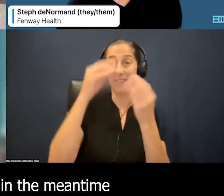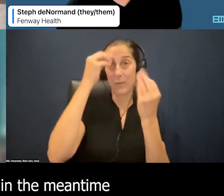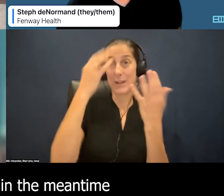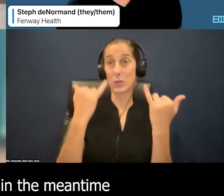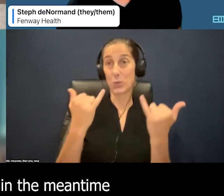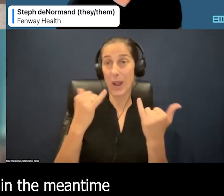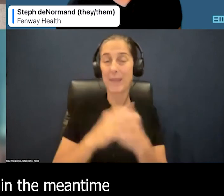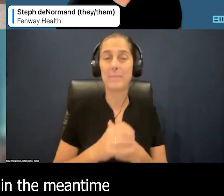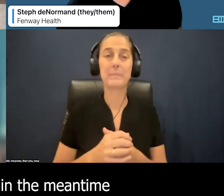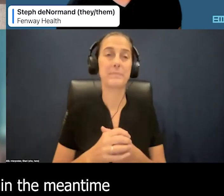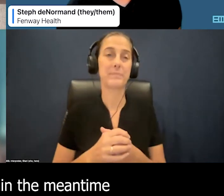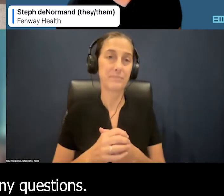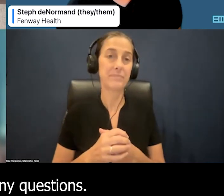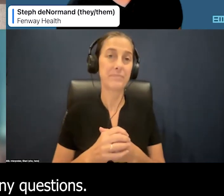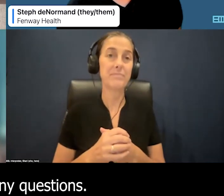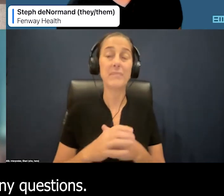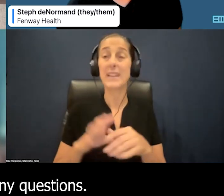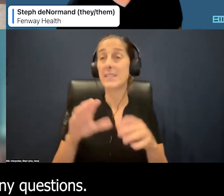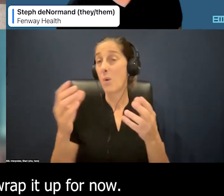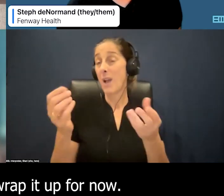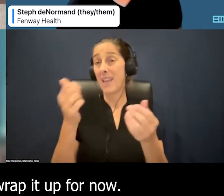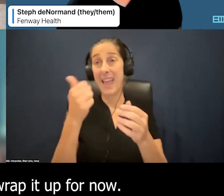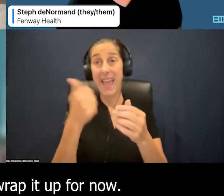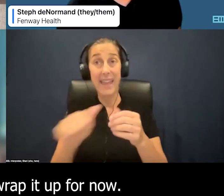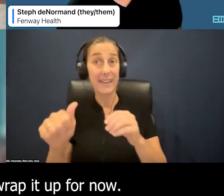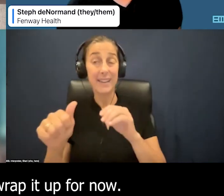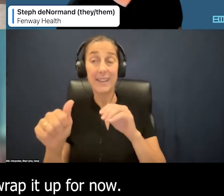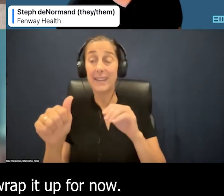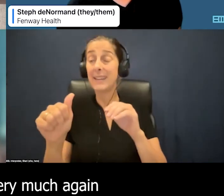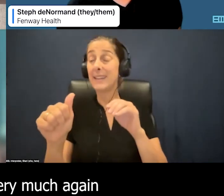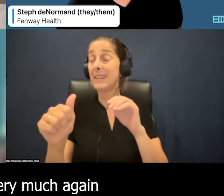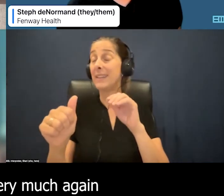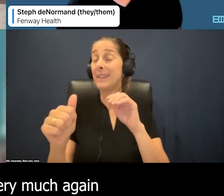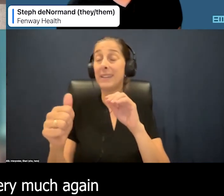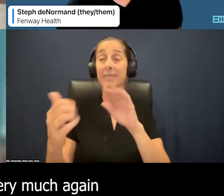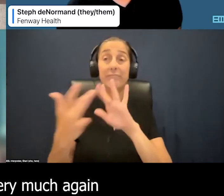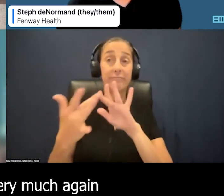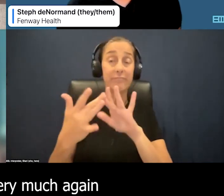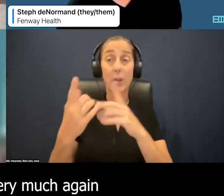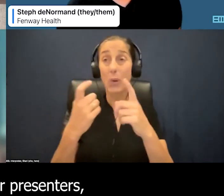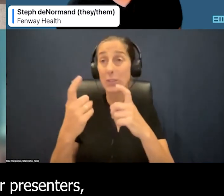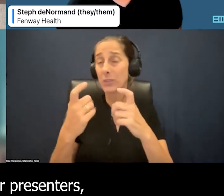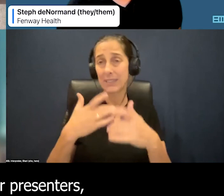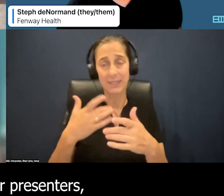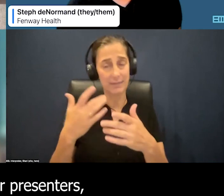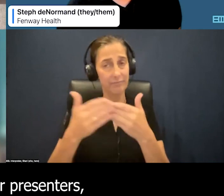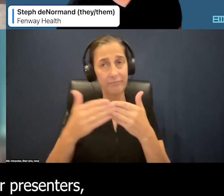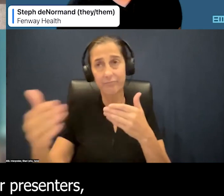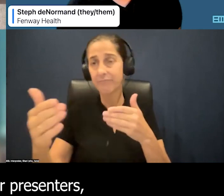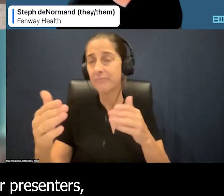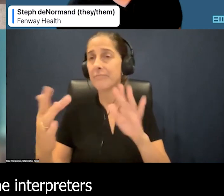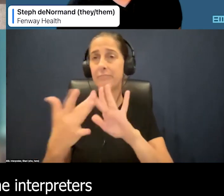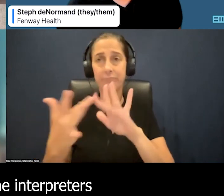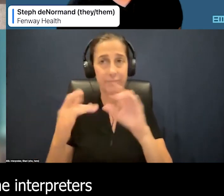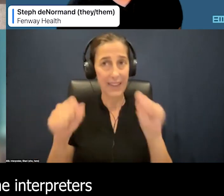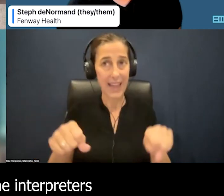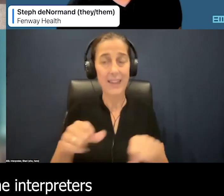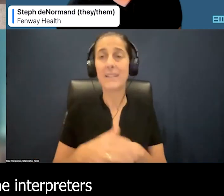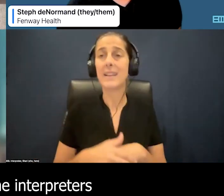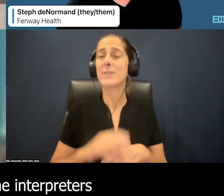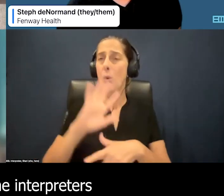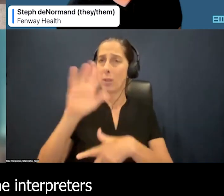us know if in the meantime there are any questions. We're going to wrap it up for now. Thank you very much again to all our presenters, our